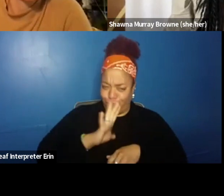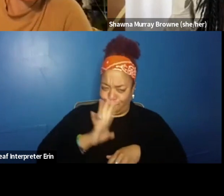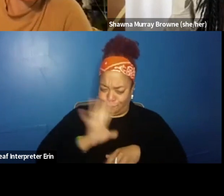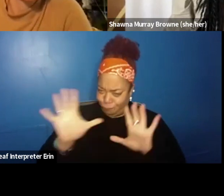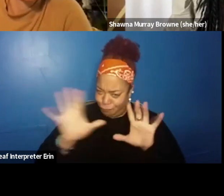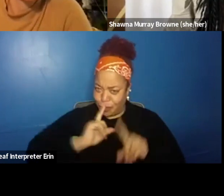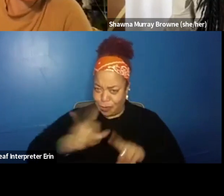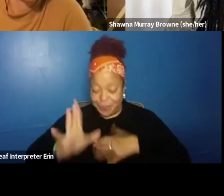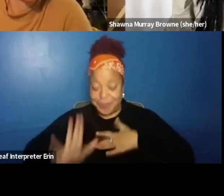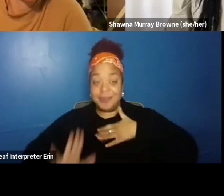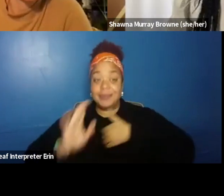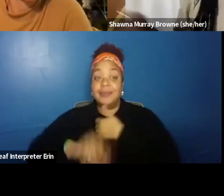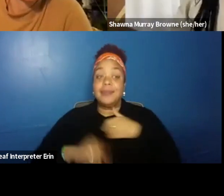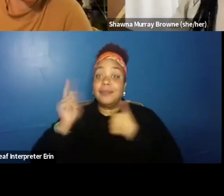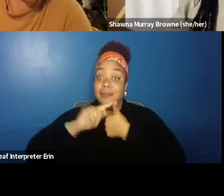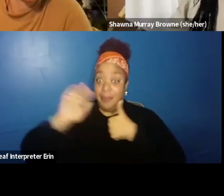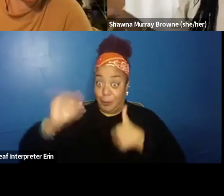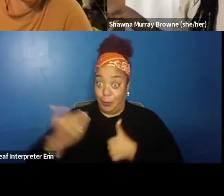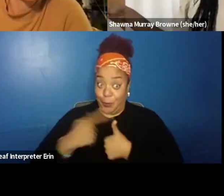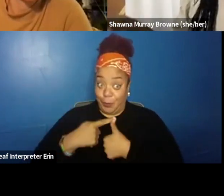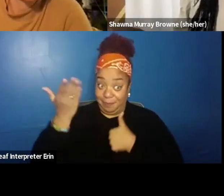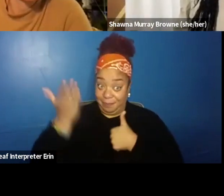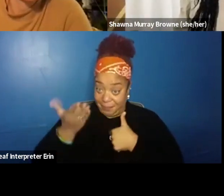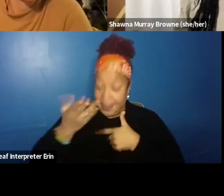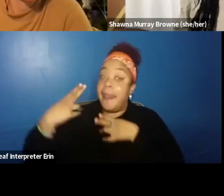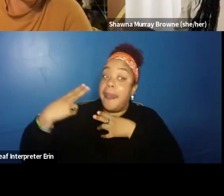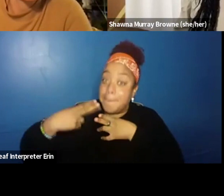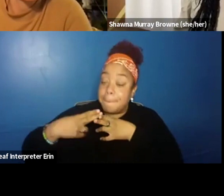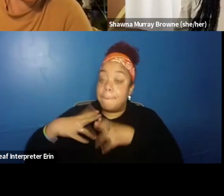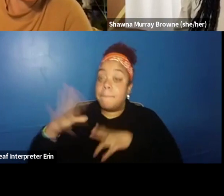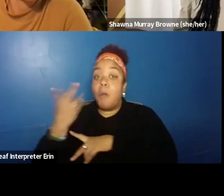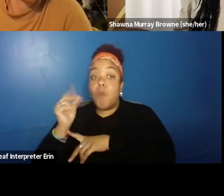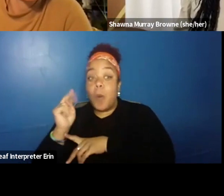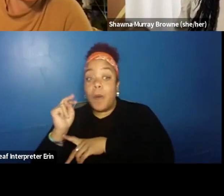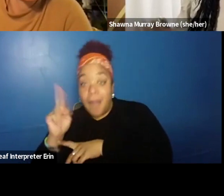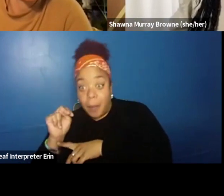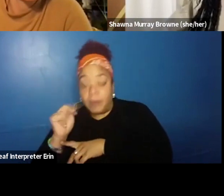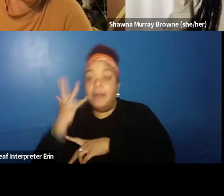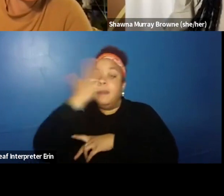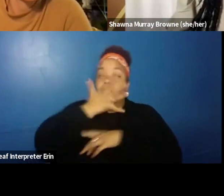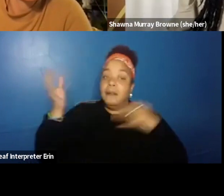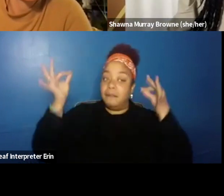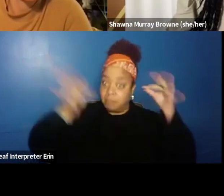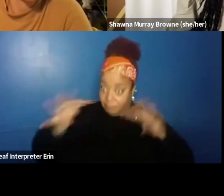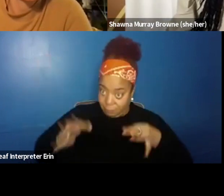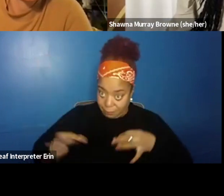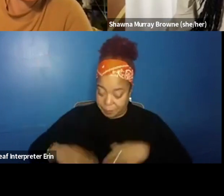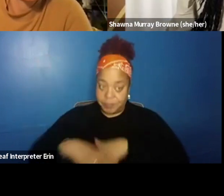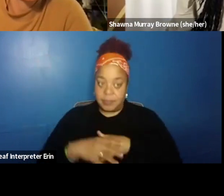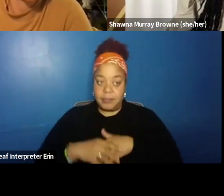for introduction, just sharing your name, pronouns, and visual description, and then how you're entering into